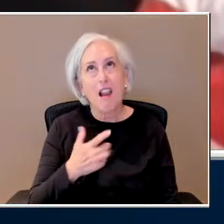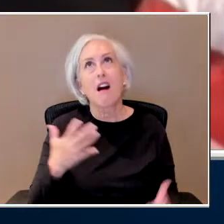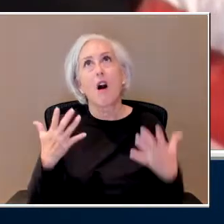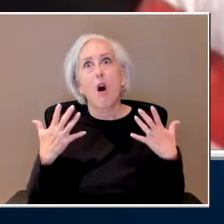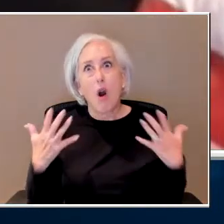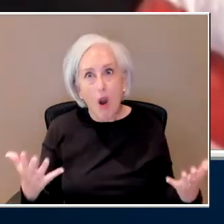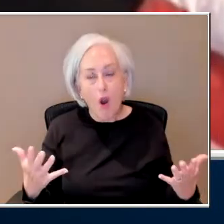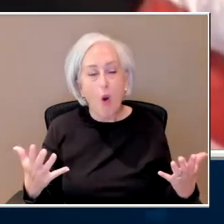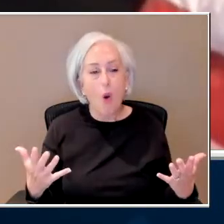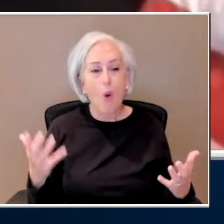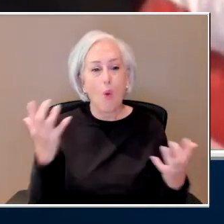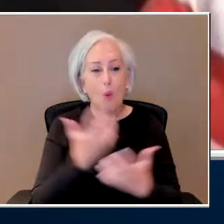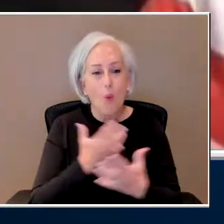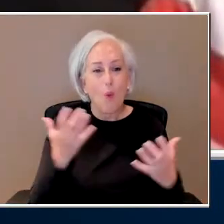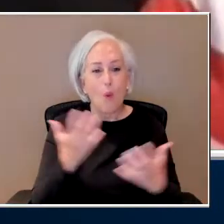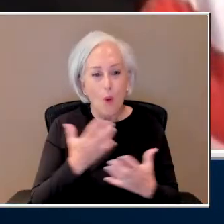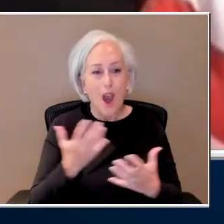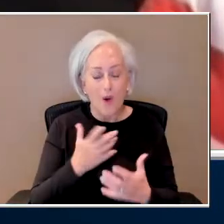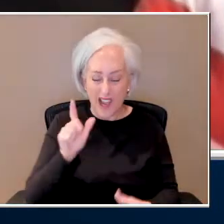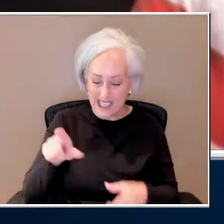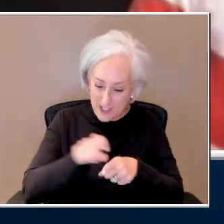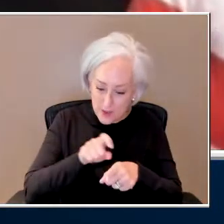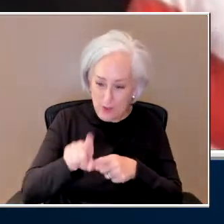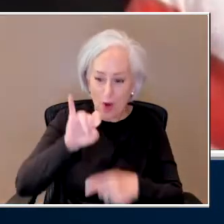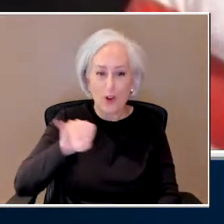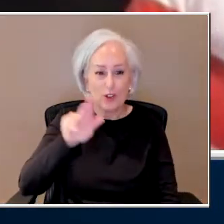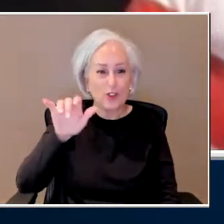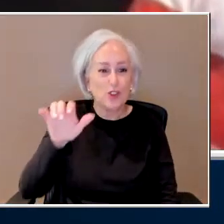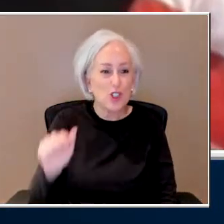call Jessica, and